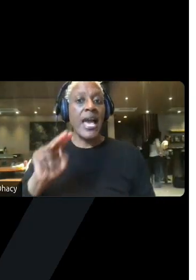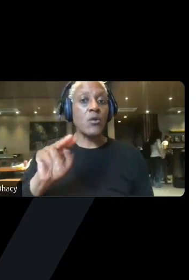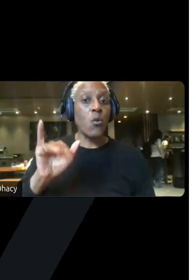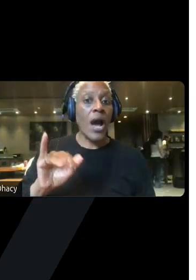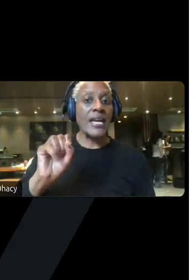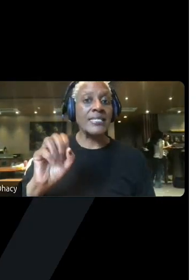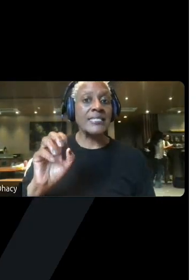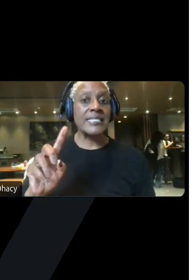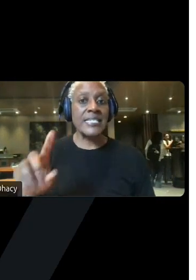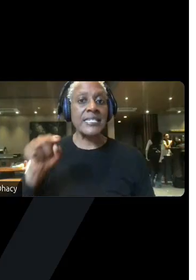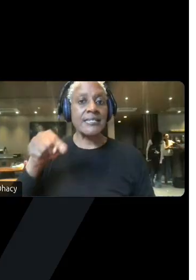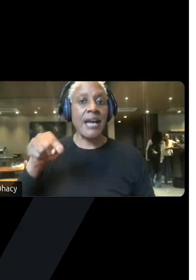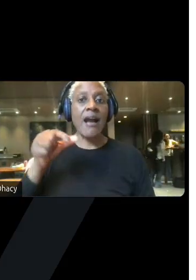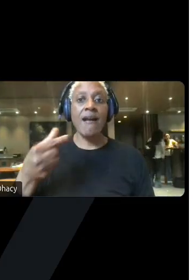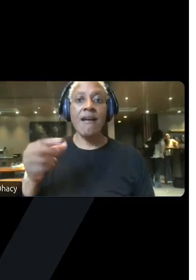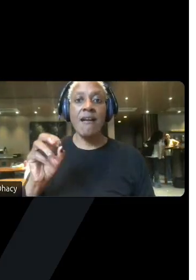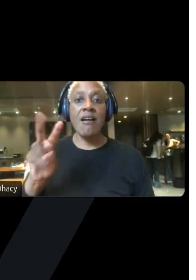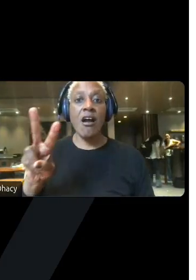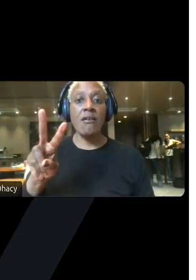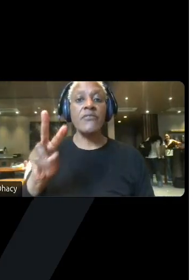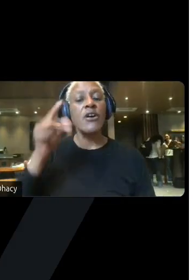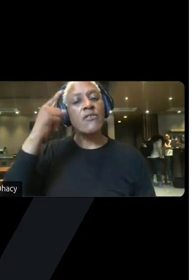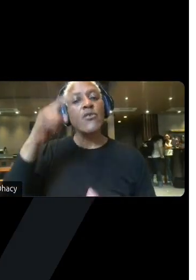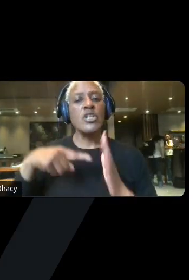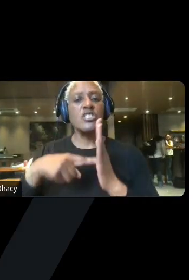nysed.gov to begin the process.